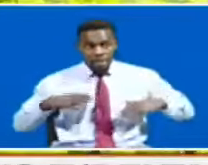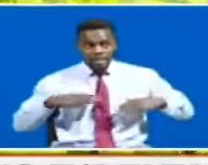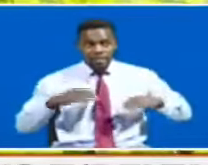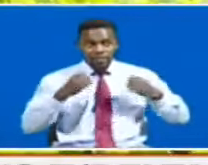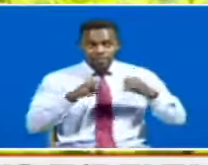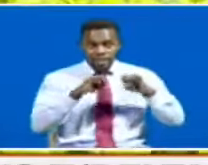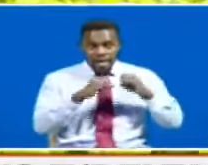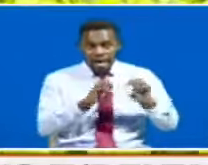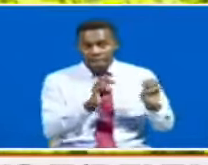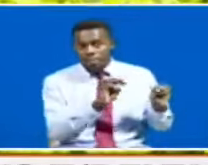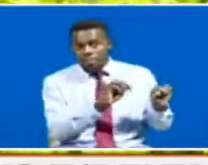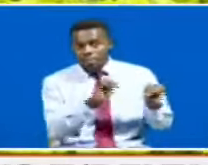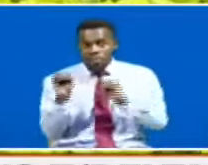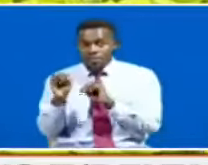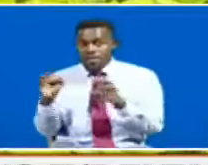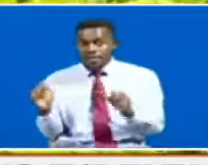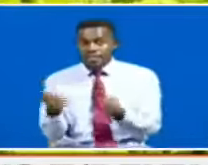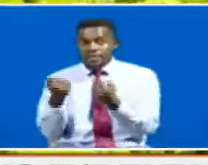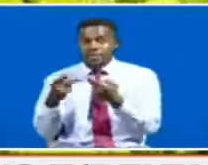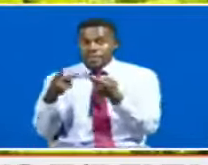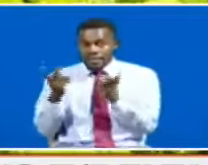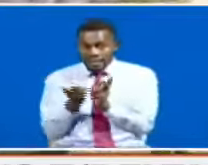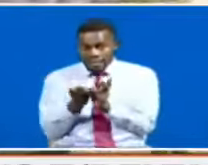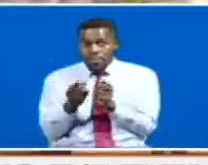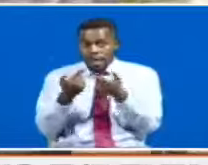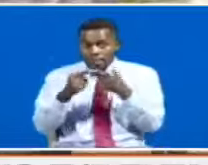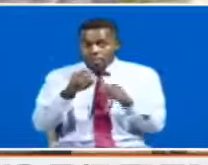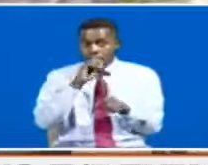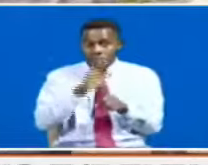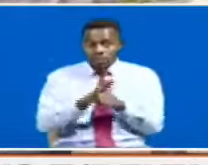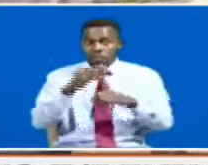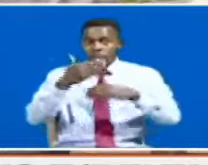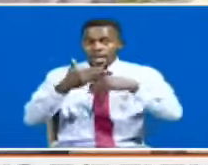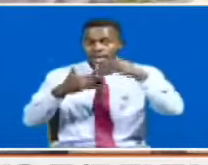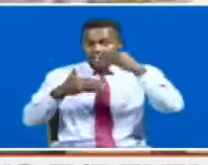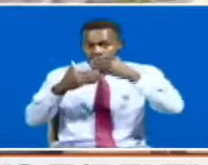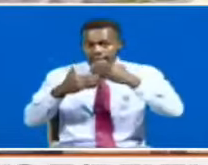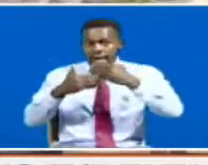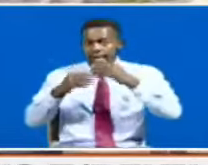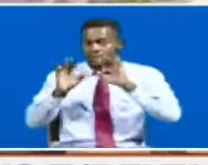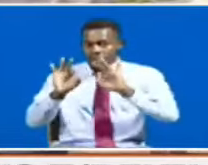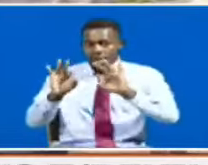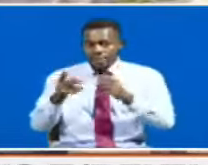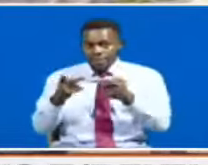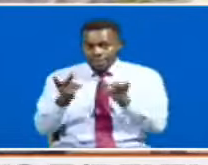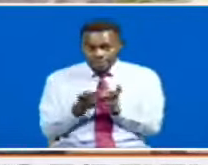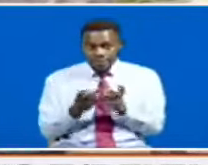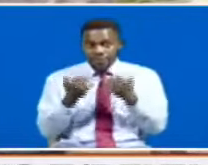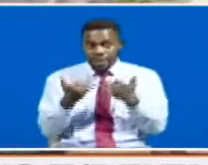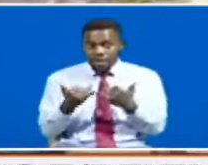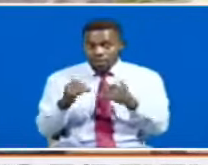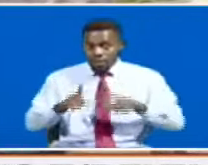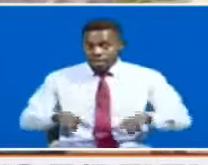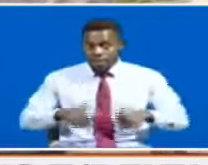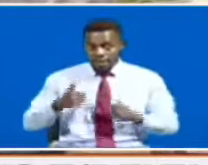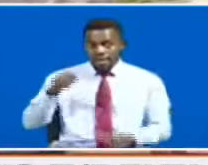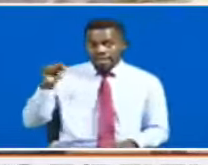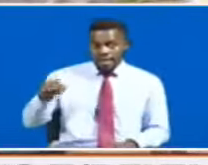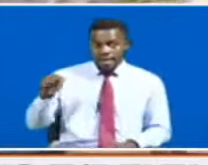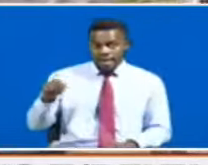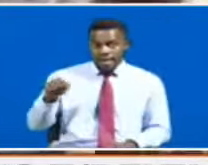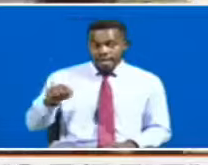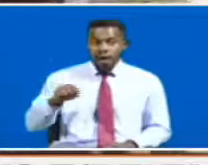mafuriko kuwajengea nyumba mbadala ya kuishi. In this place that you are currently settled,